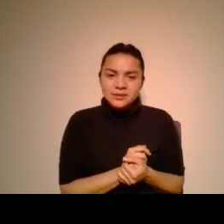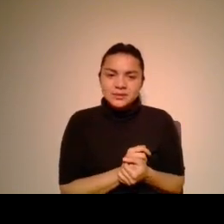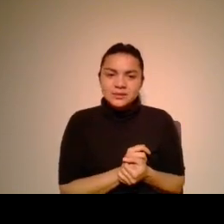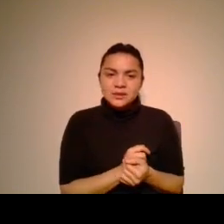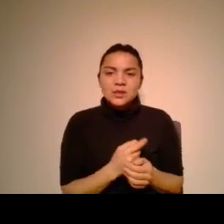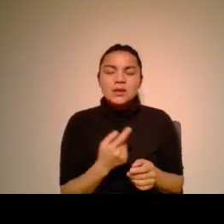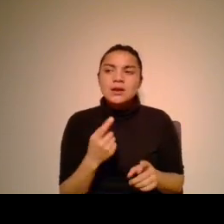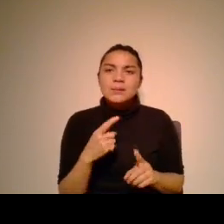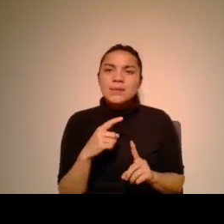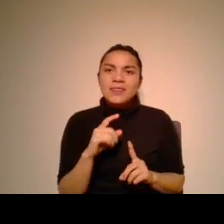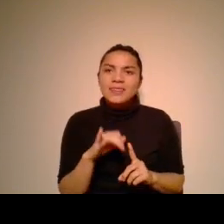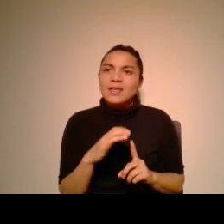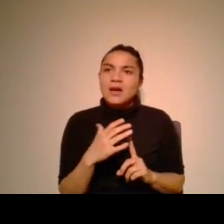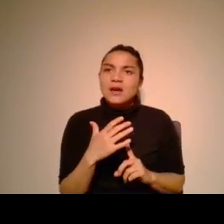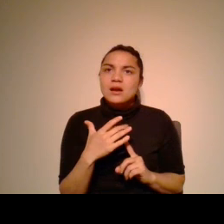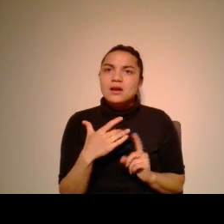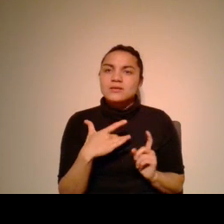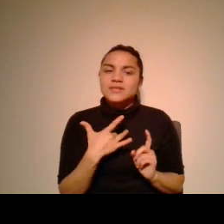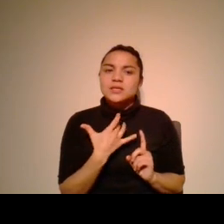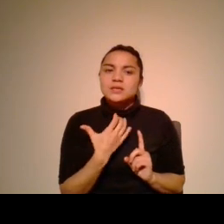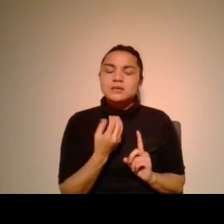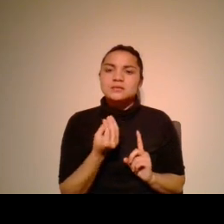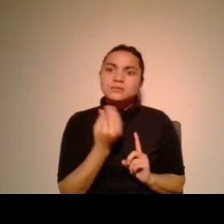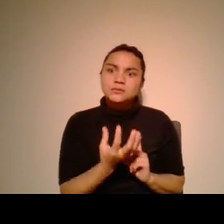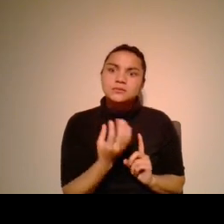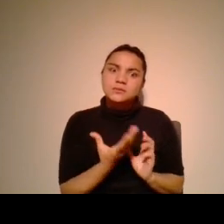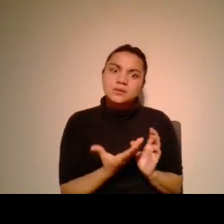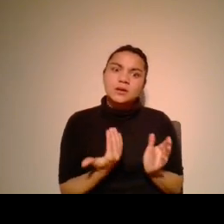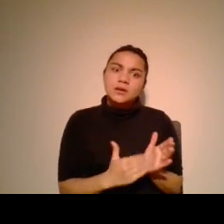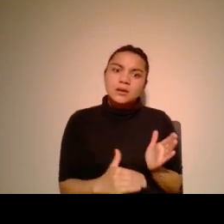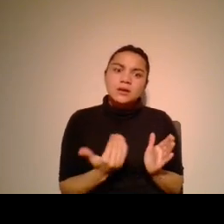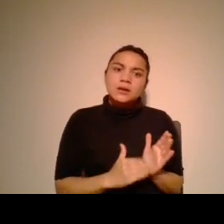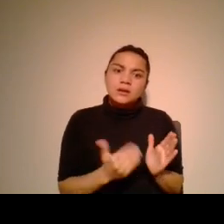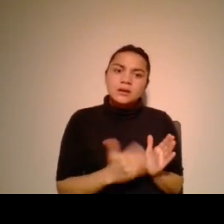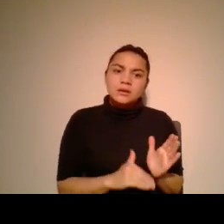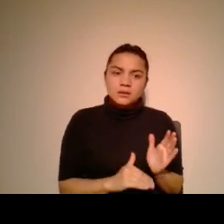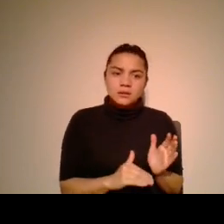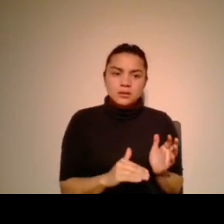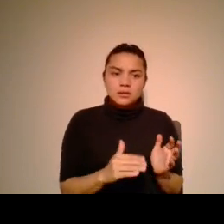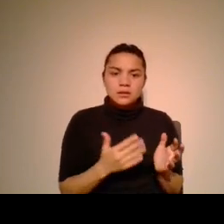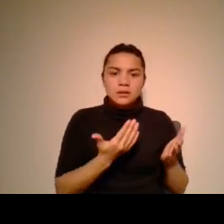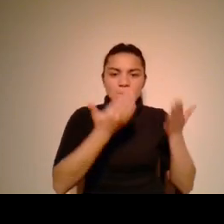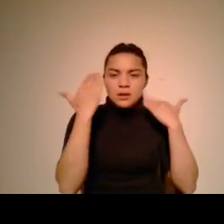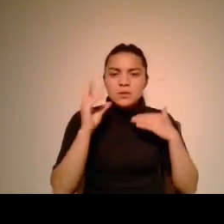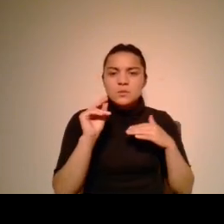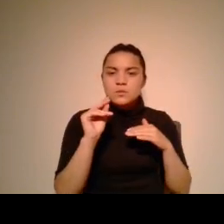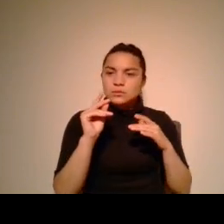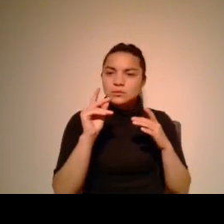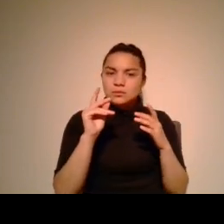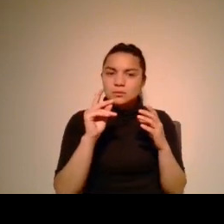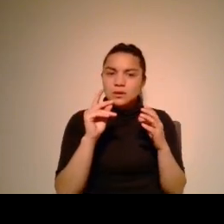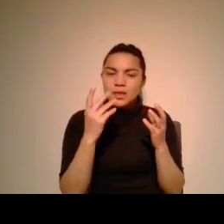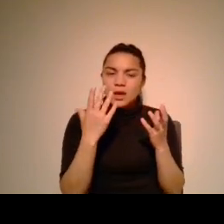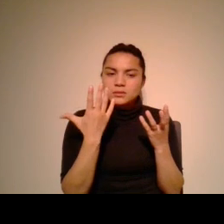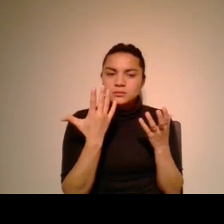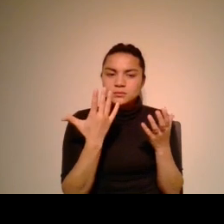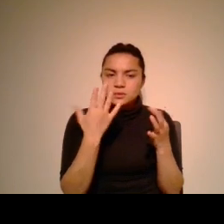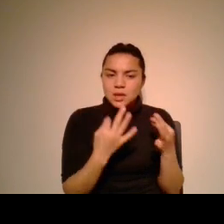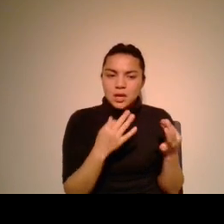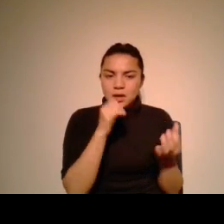force make you not do the research that you want to do. So if you are a